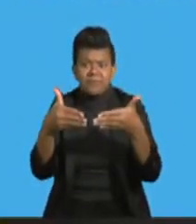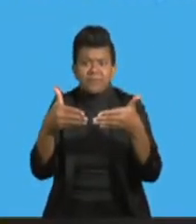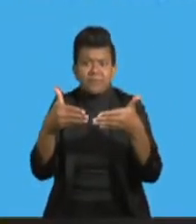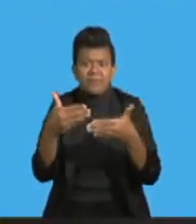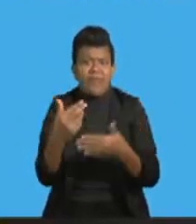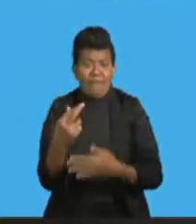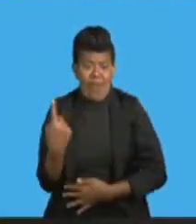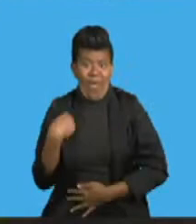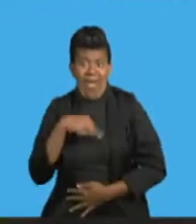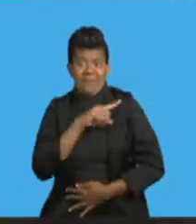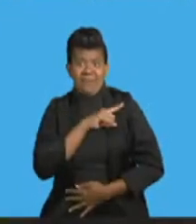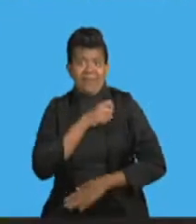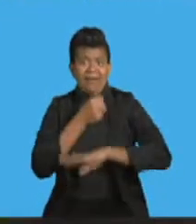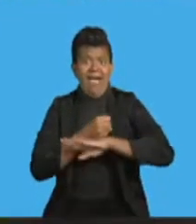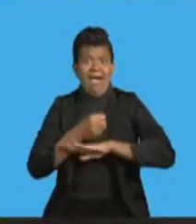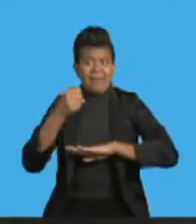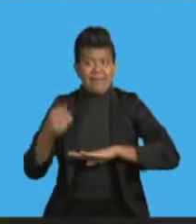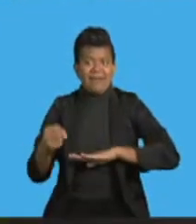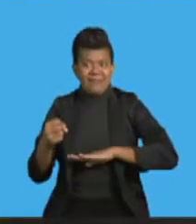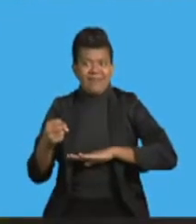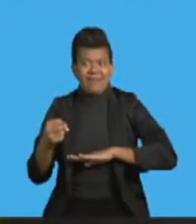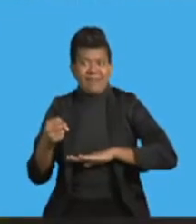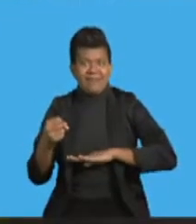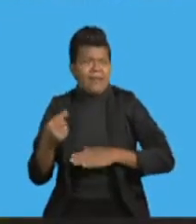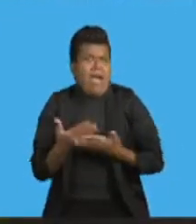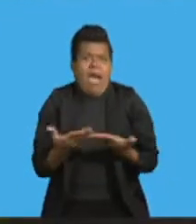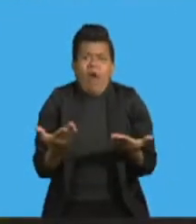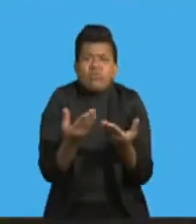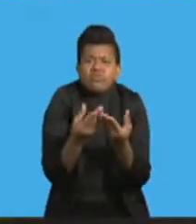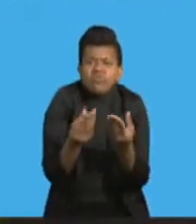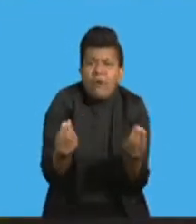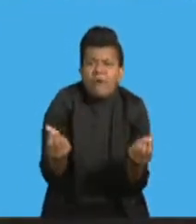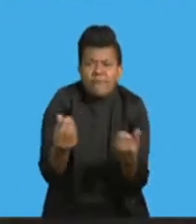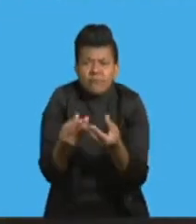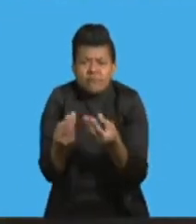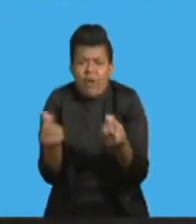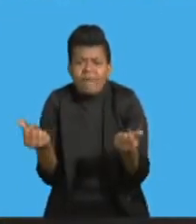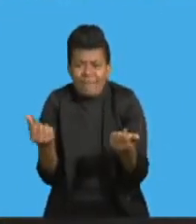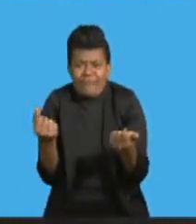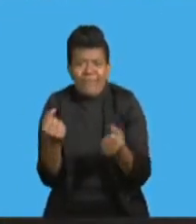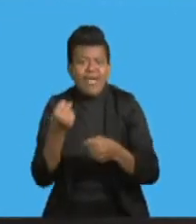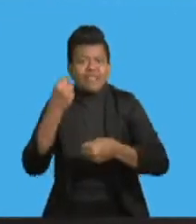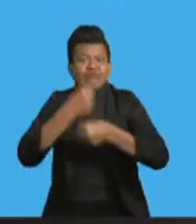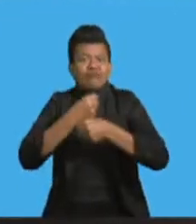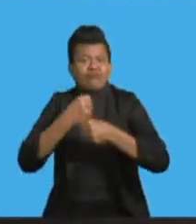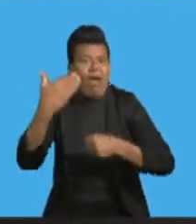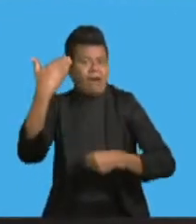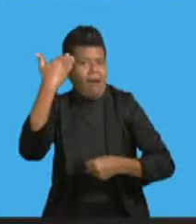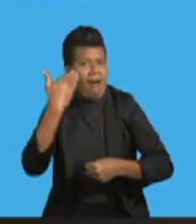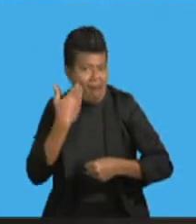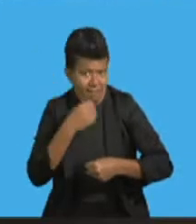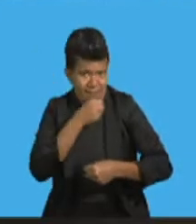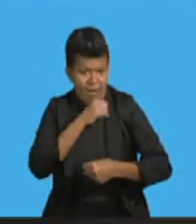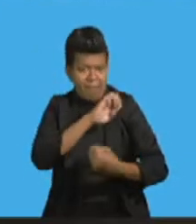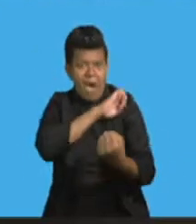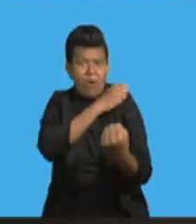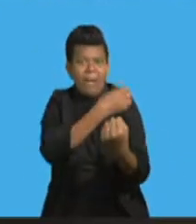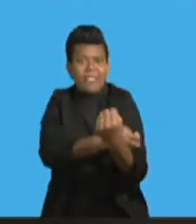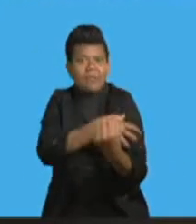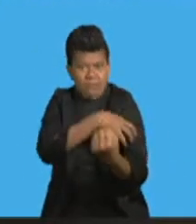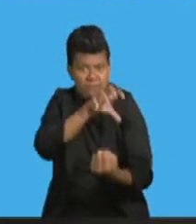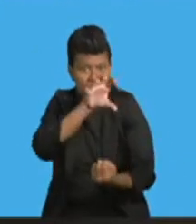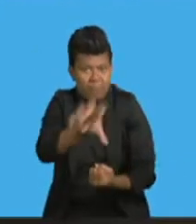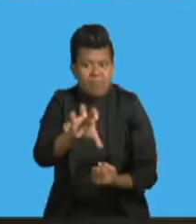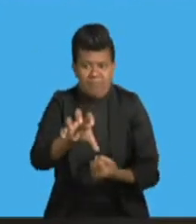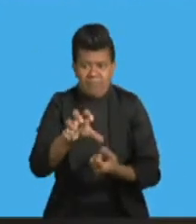nation should address the issue of gender equality and the empowerment of women. Following the launch in 2014,